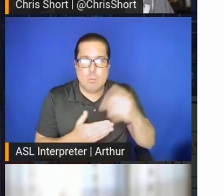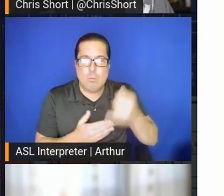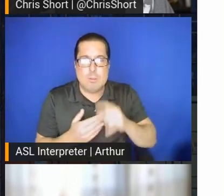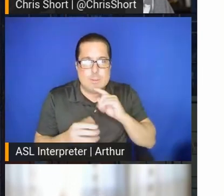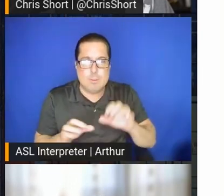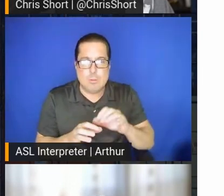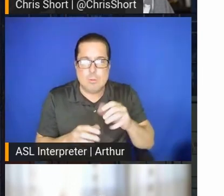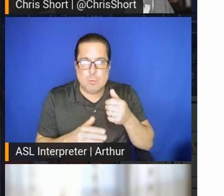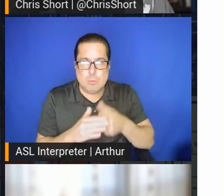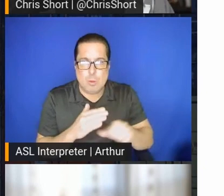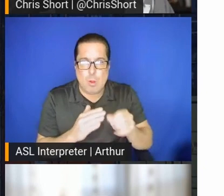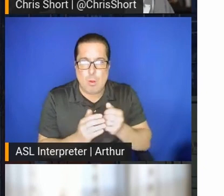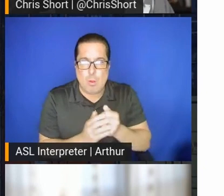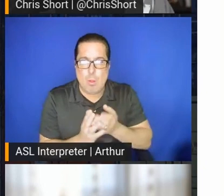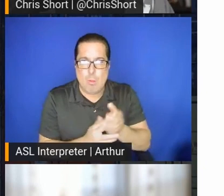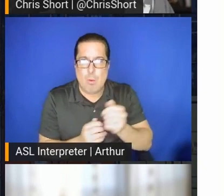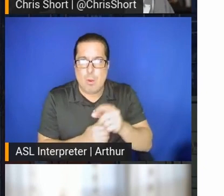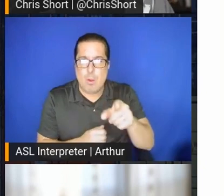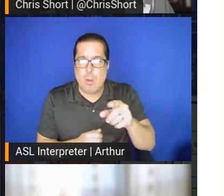your EKS Anywhere cluster.